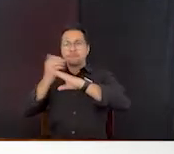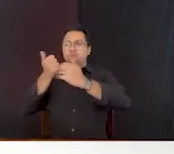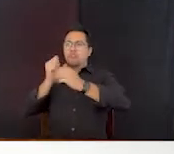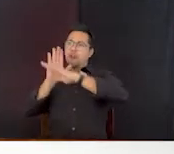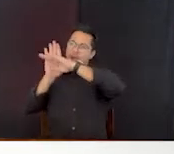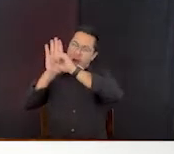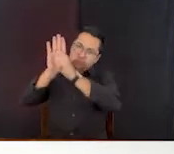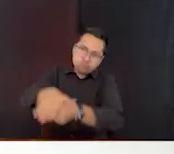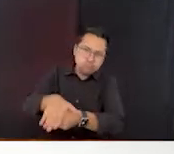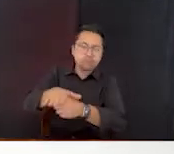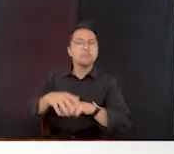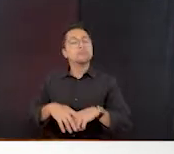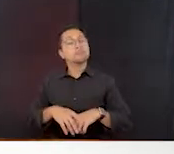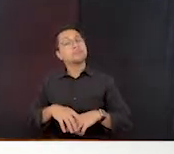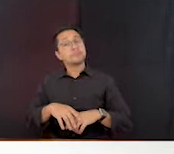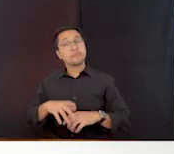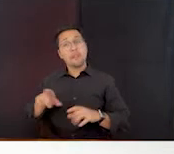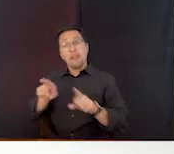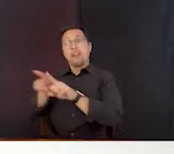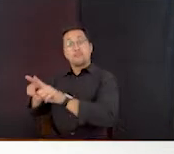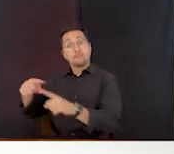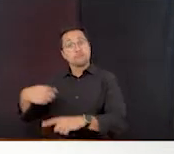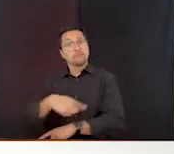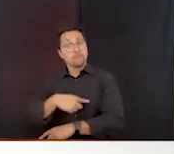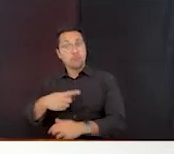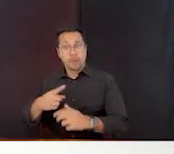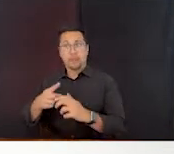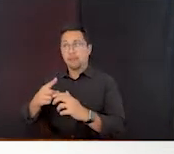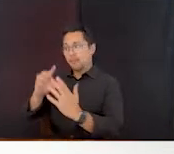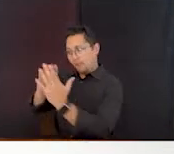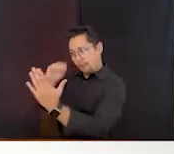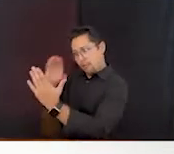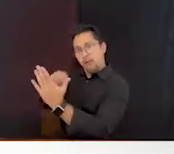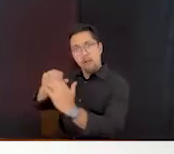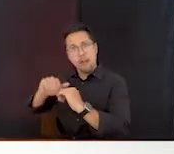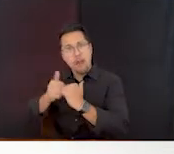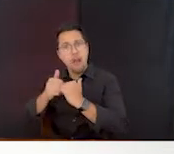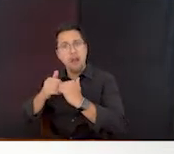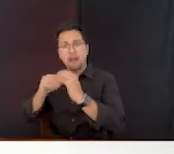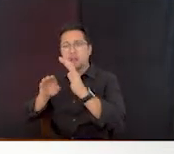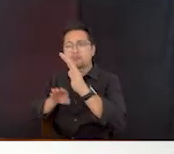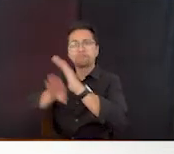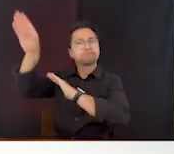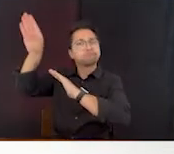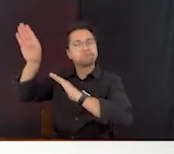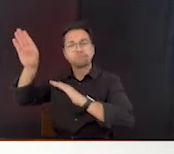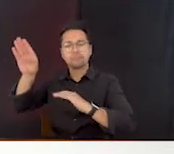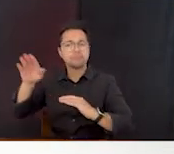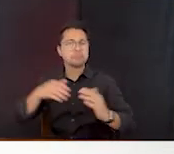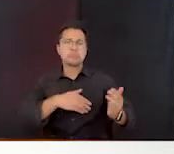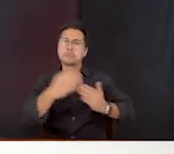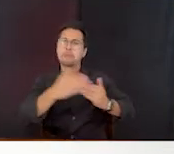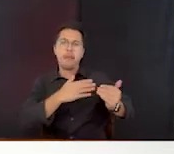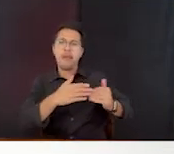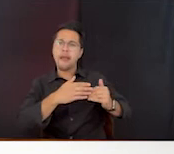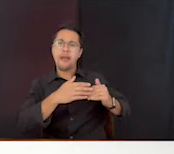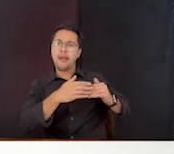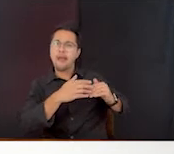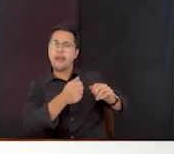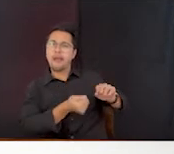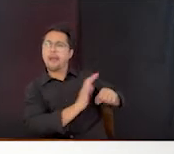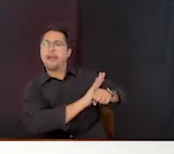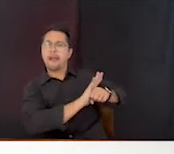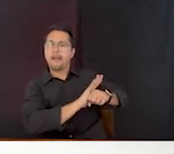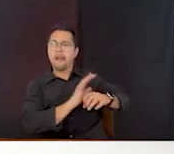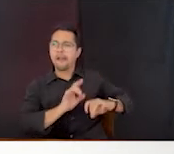accommodating, right? That's the spirit of the disability community, overcoming barriers.